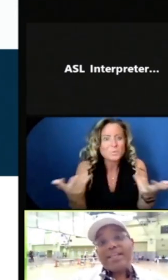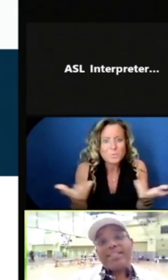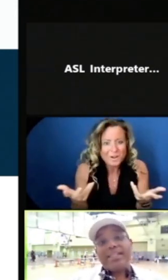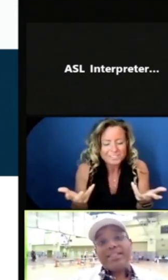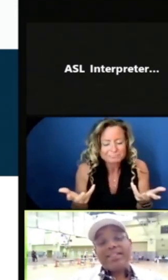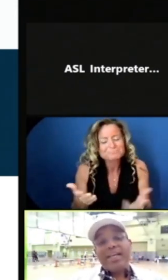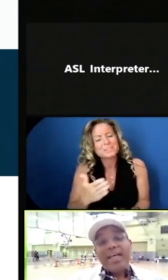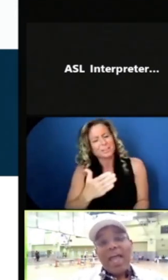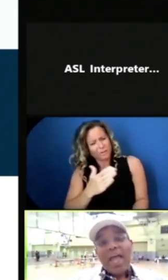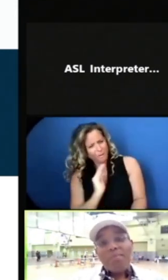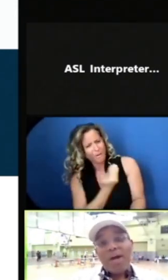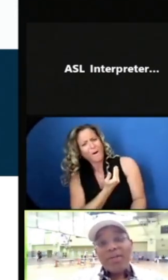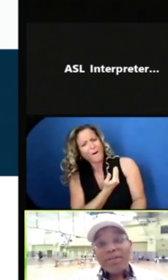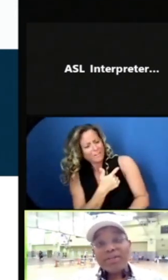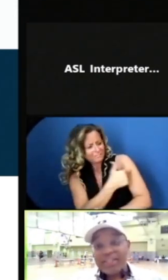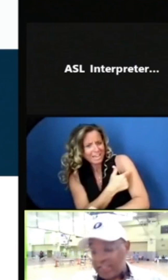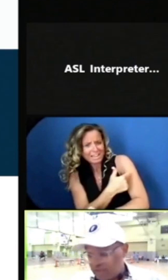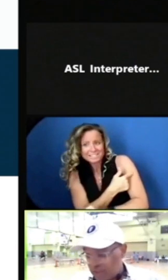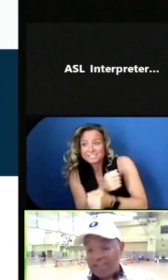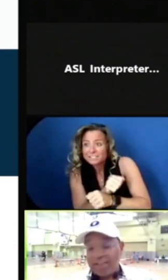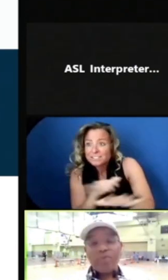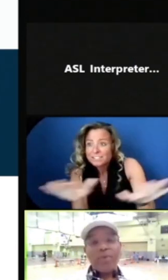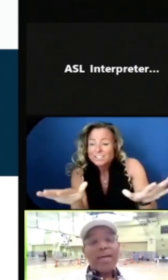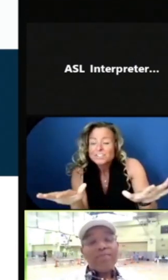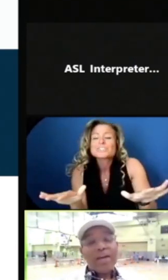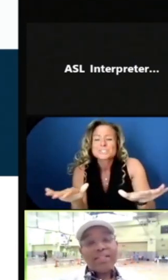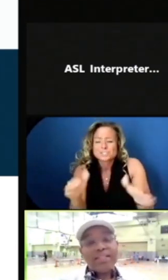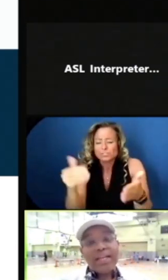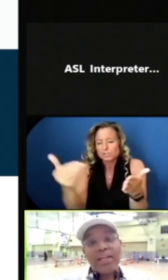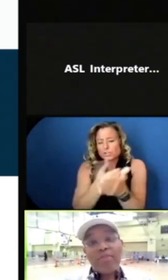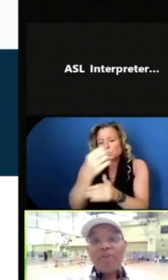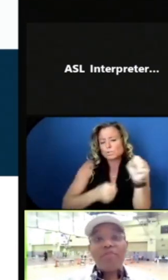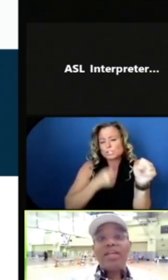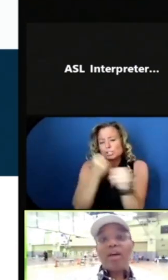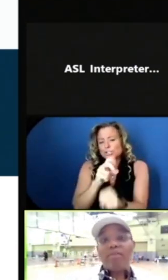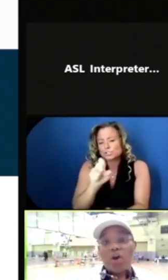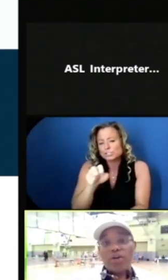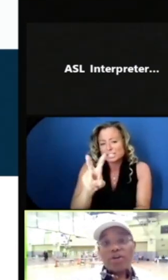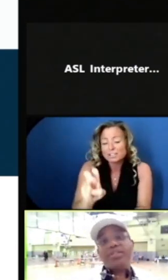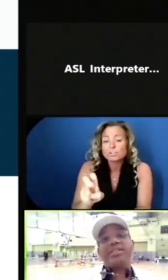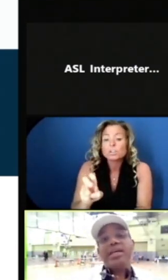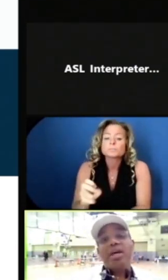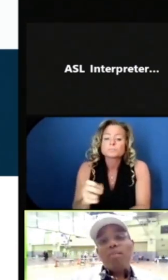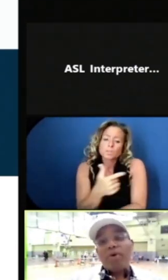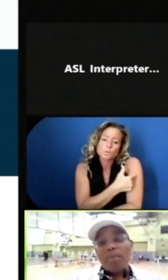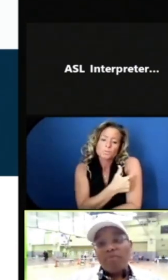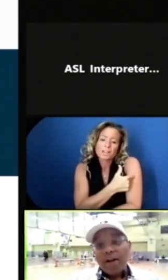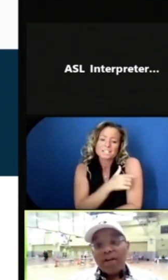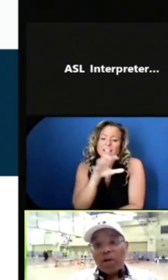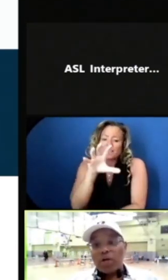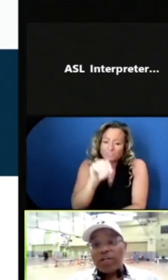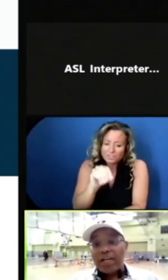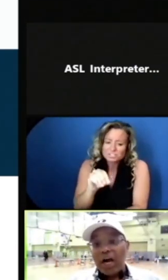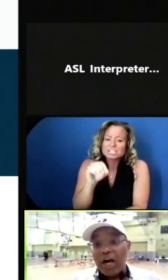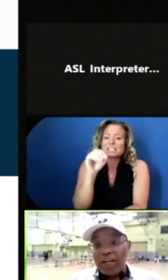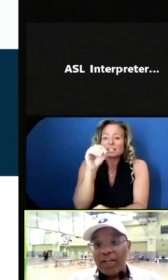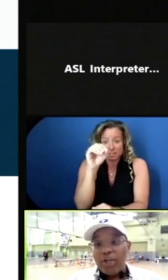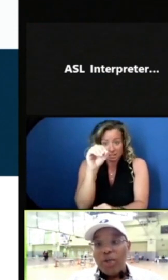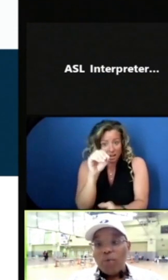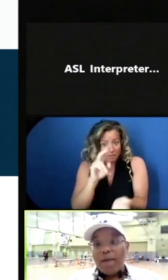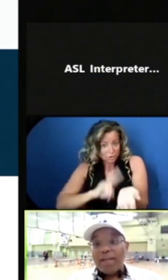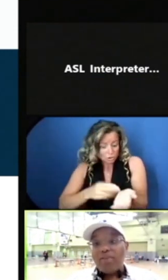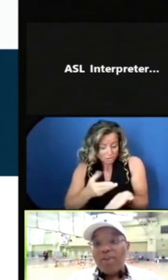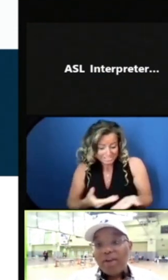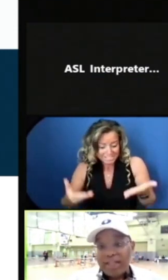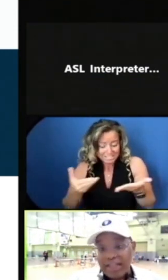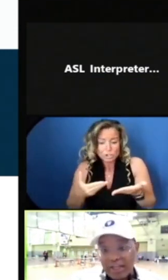those vaccines. And by New Year's Eve, we had vaccinated 50 of our nurses. But from very early on,